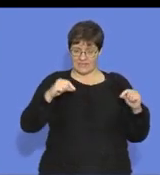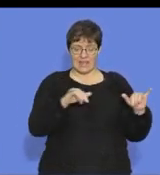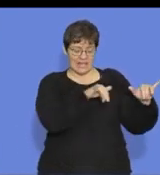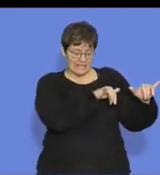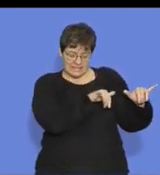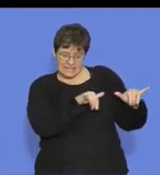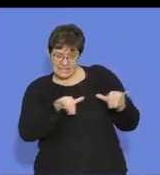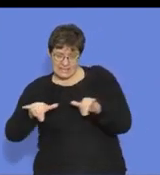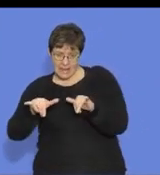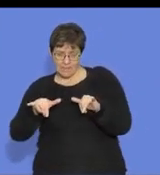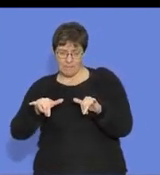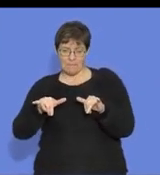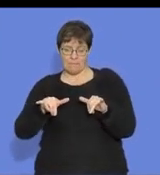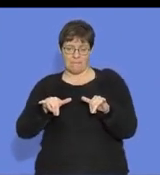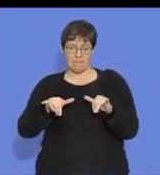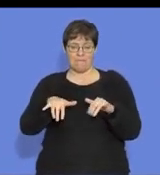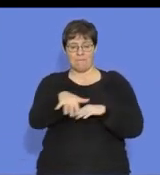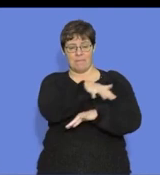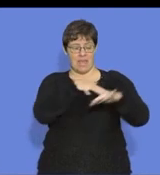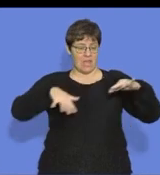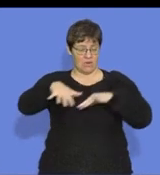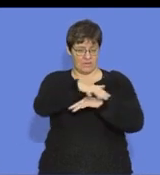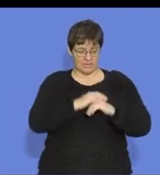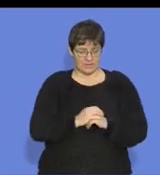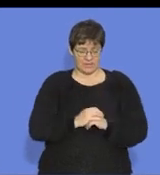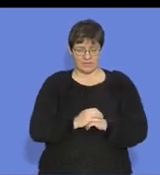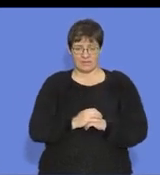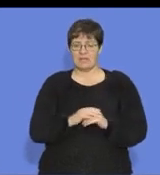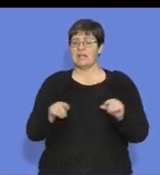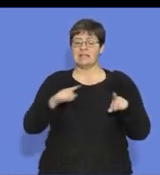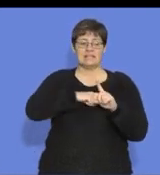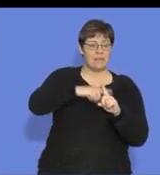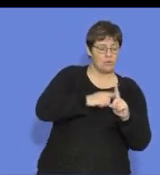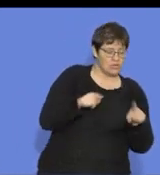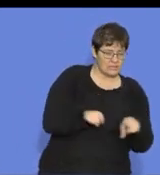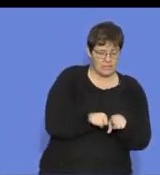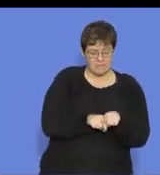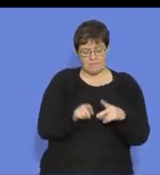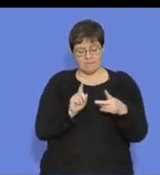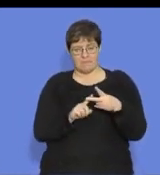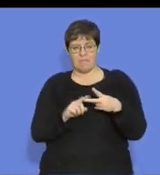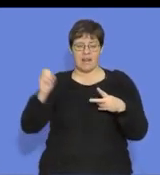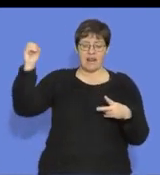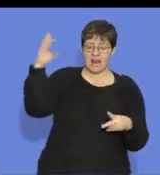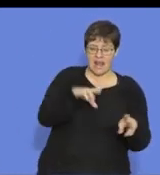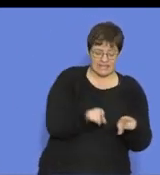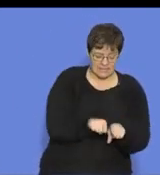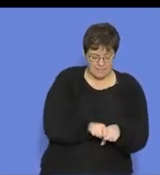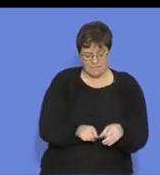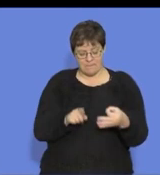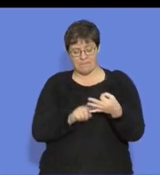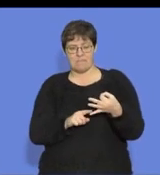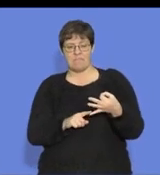exactly the same conditions. For example, they must all have the same temperature. They must all have the same light. They must all have the